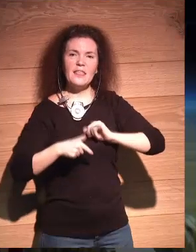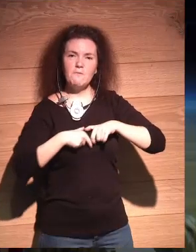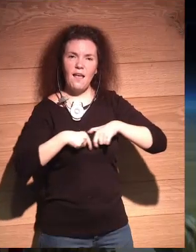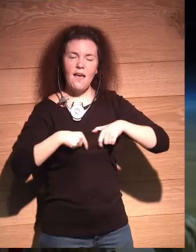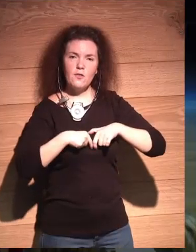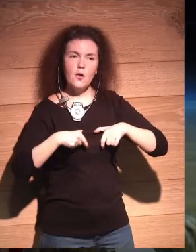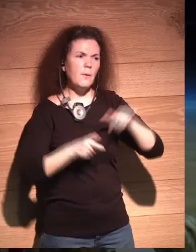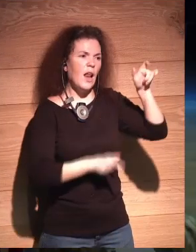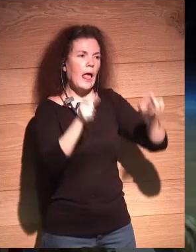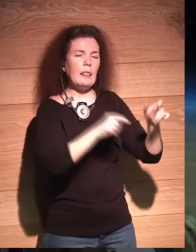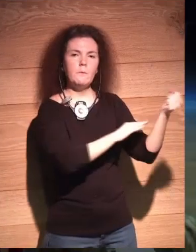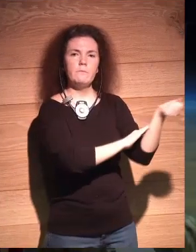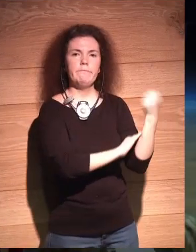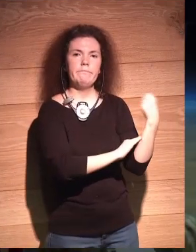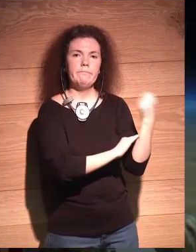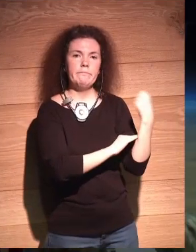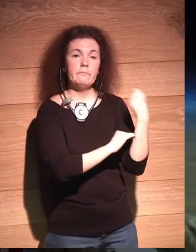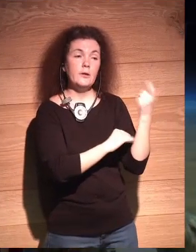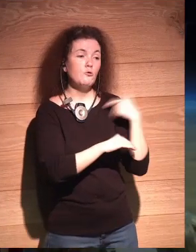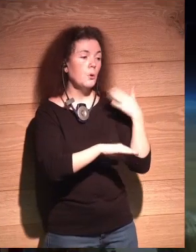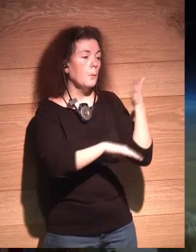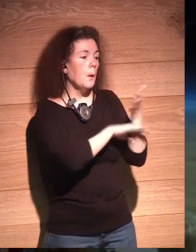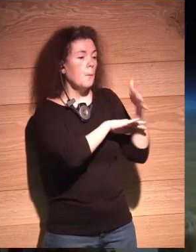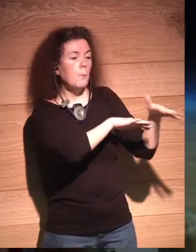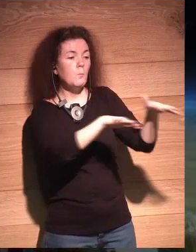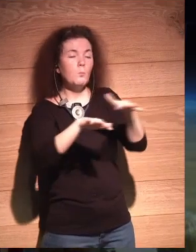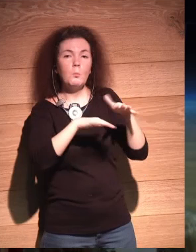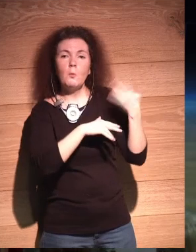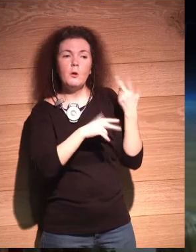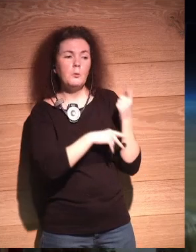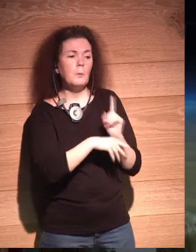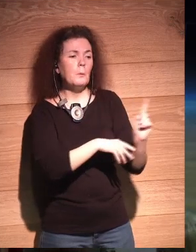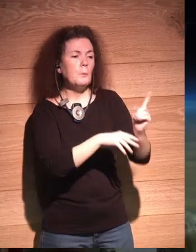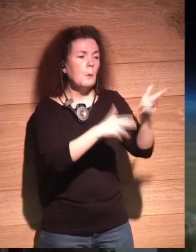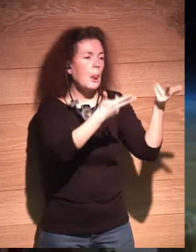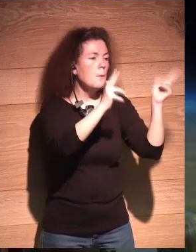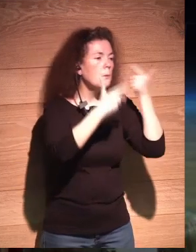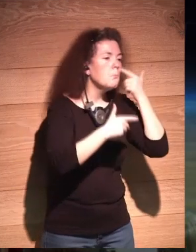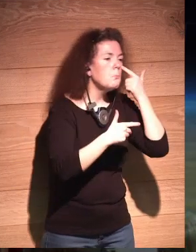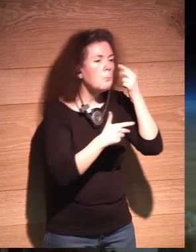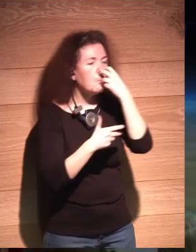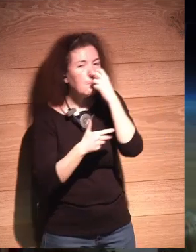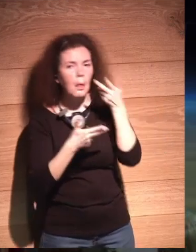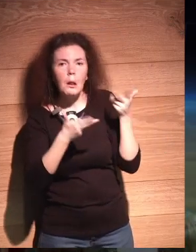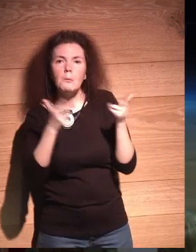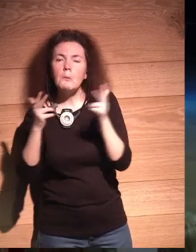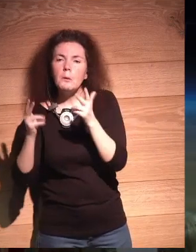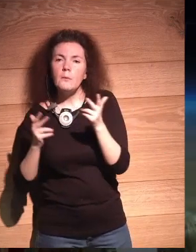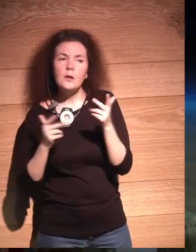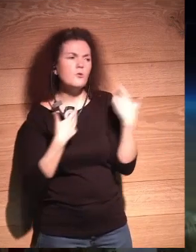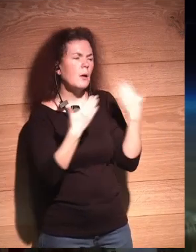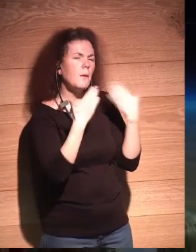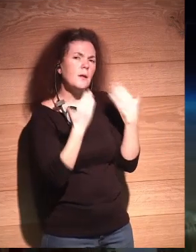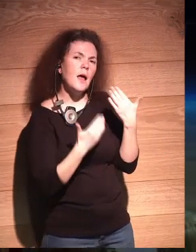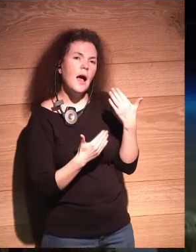me. I'm just free, so to look around, poke around. And so I talked to a lot of nanotechnologists, and they are the theorists, and they are